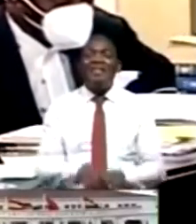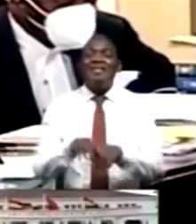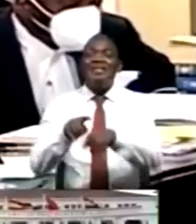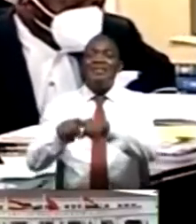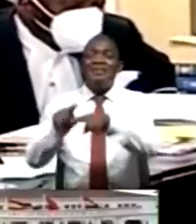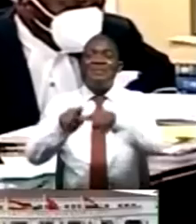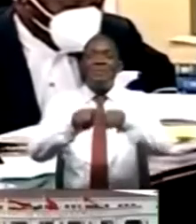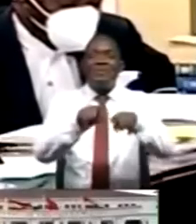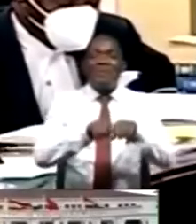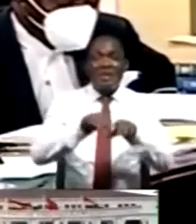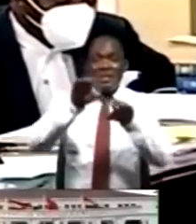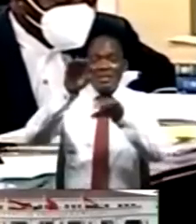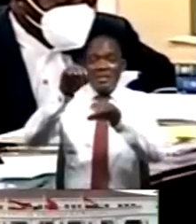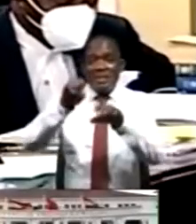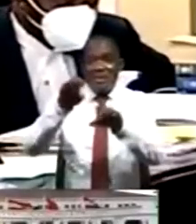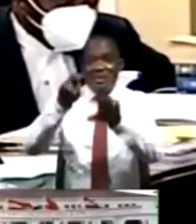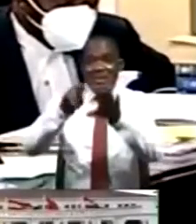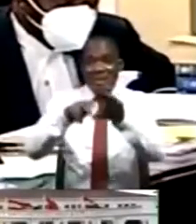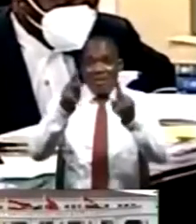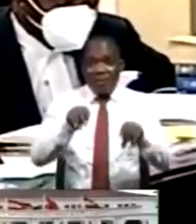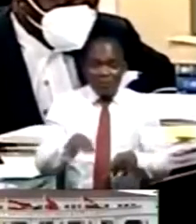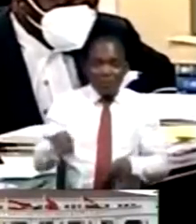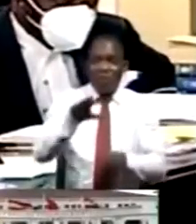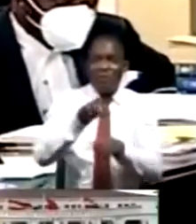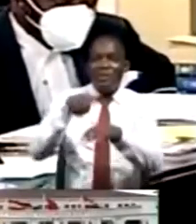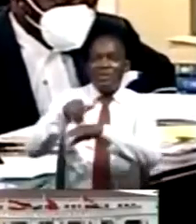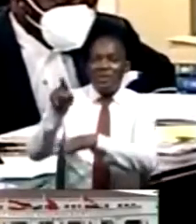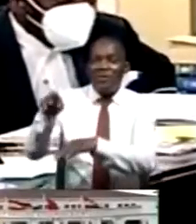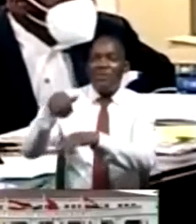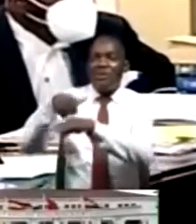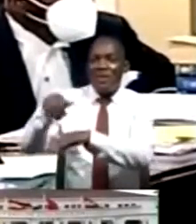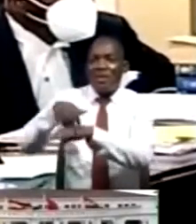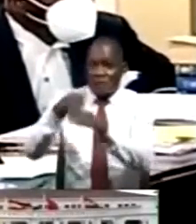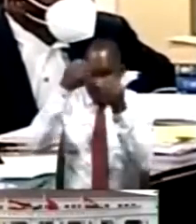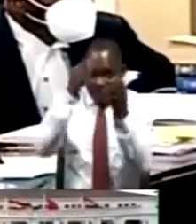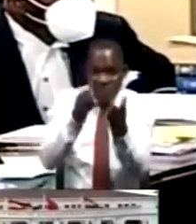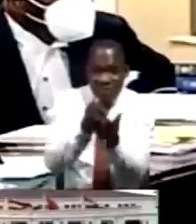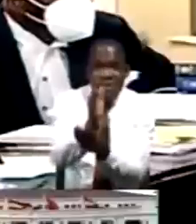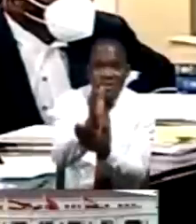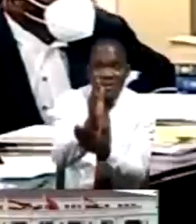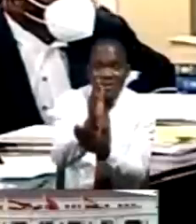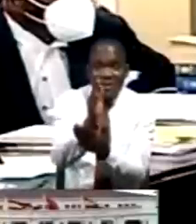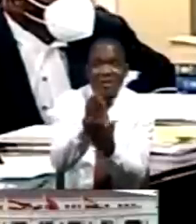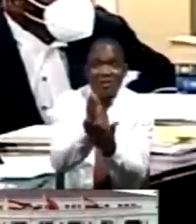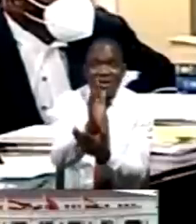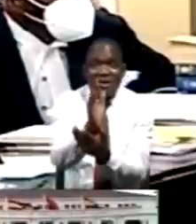various chairpersons of the EC send you and you obey? Is that the